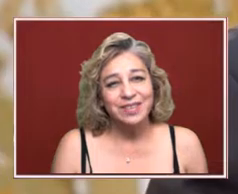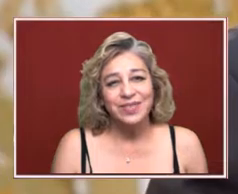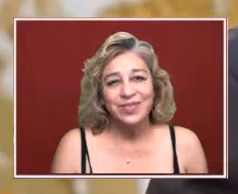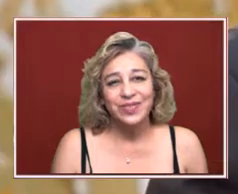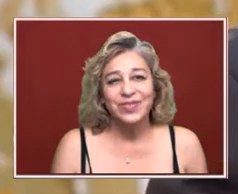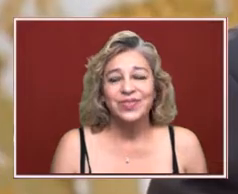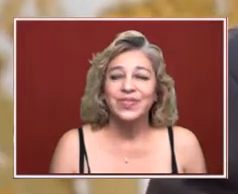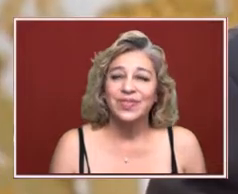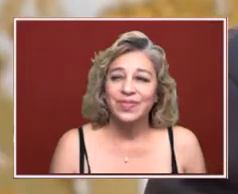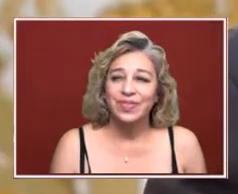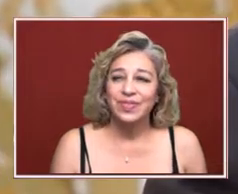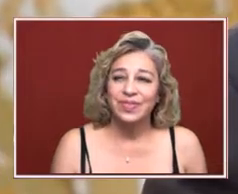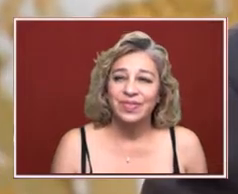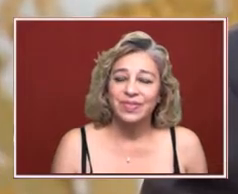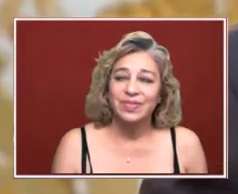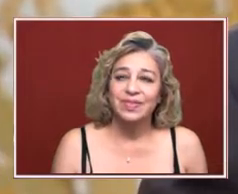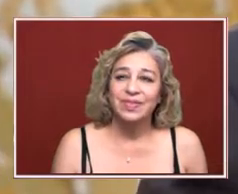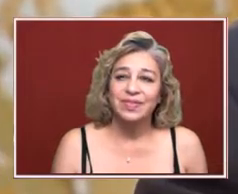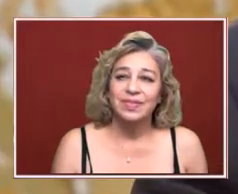pension.